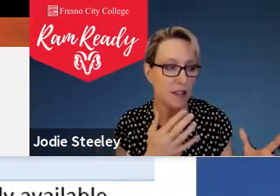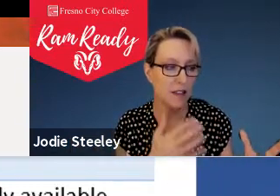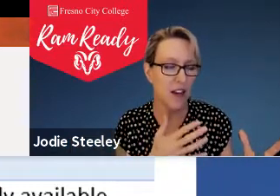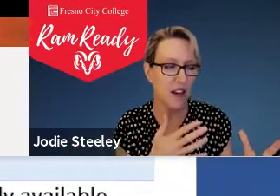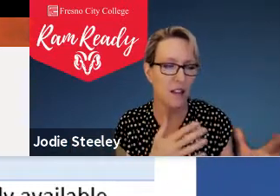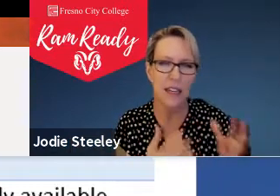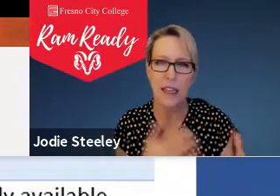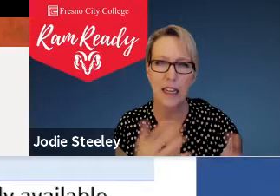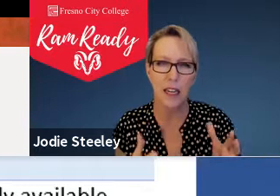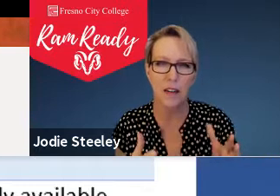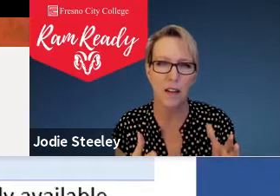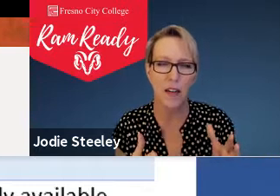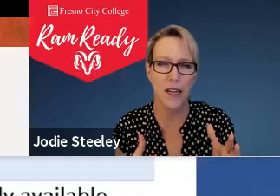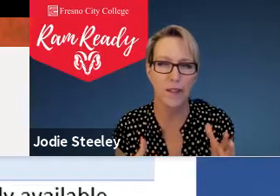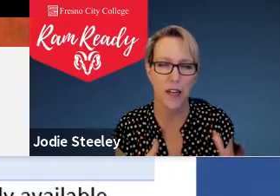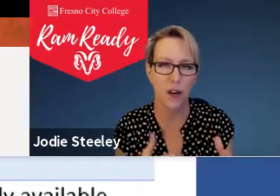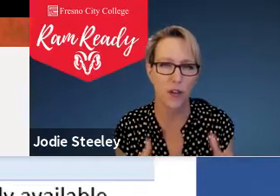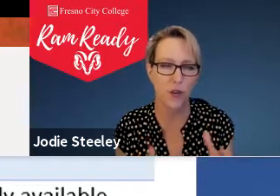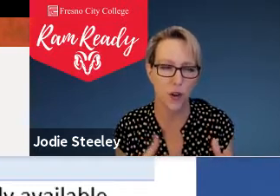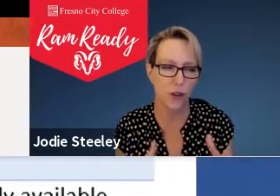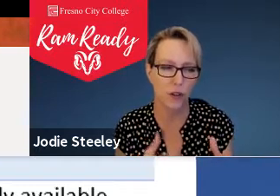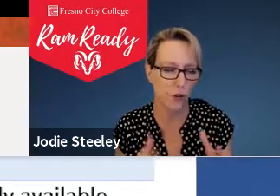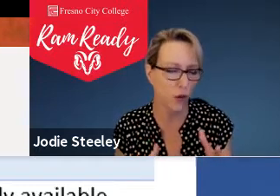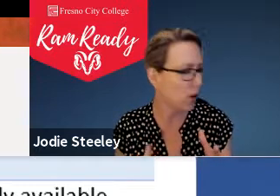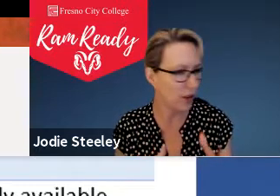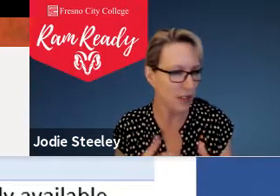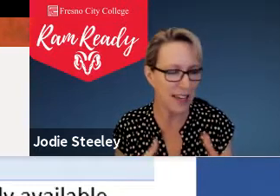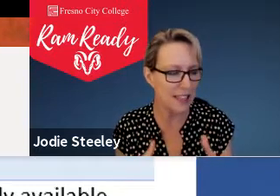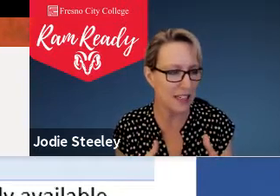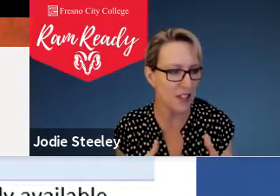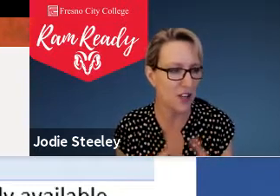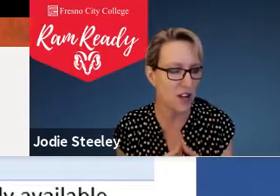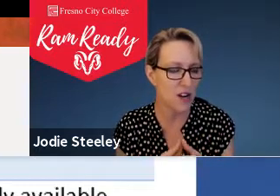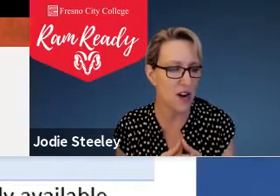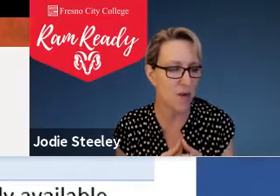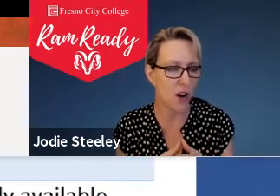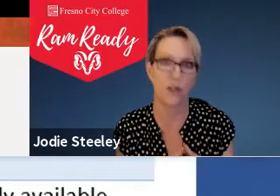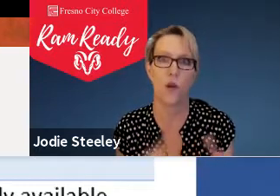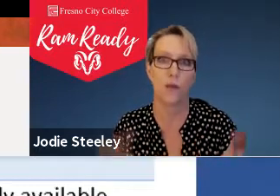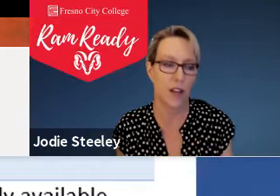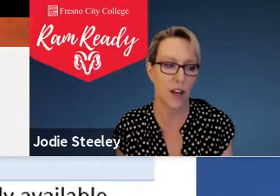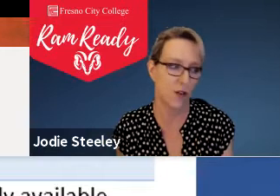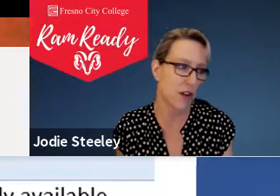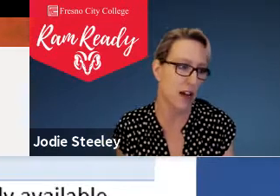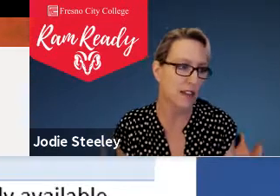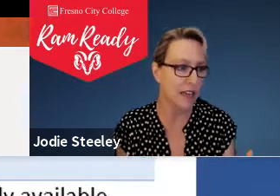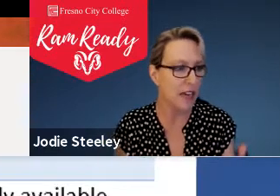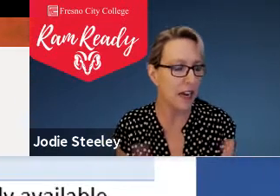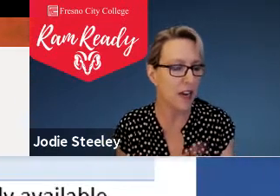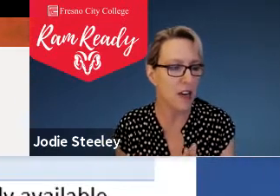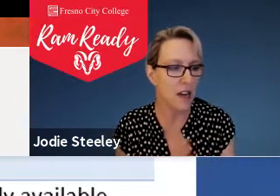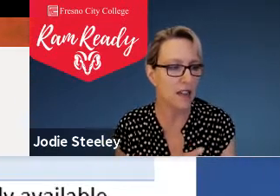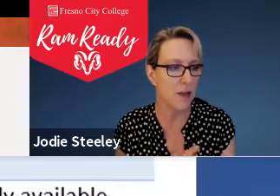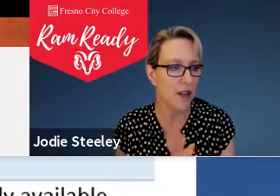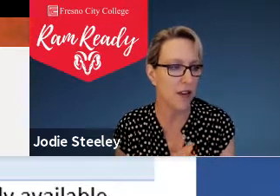accessed the LinkedIn video tutorials and lessons, also formerly known as